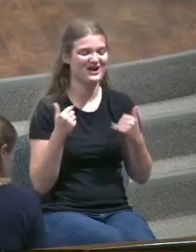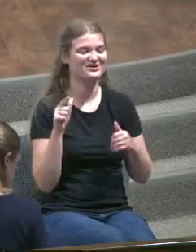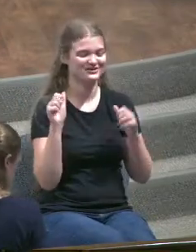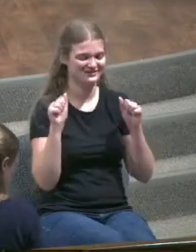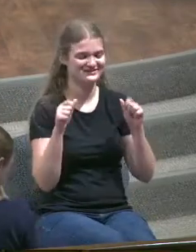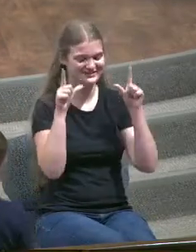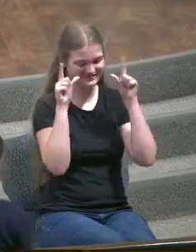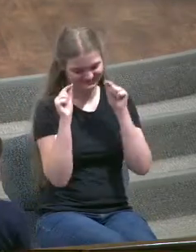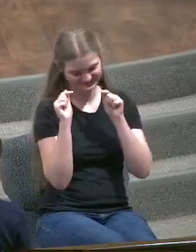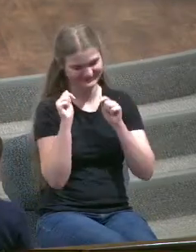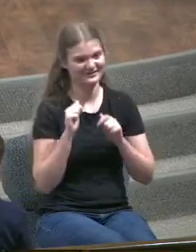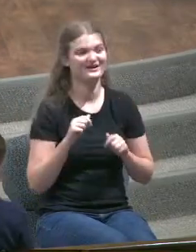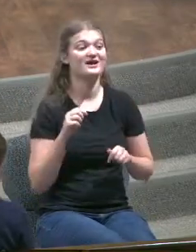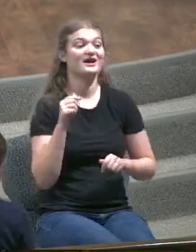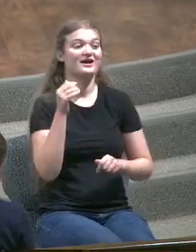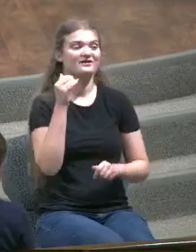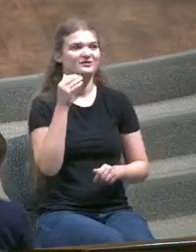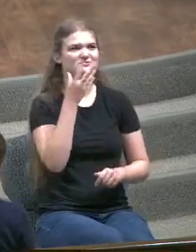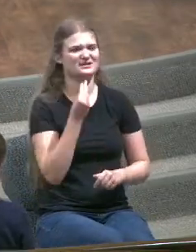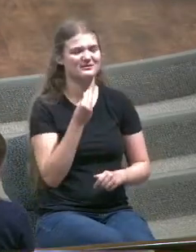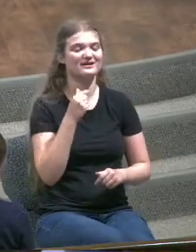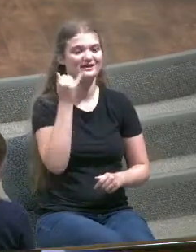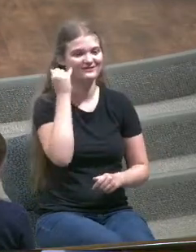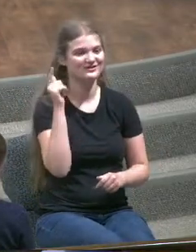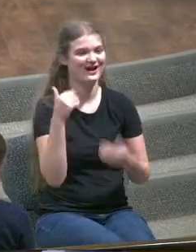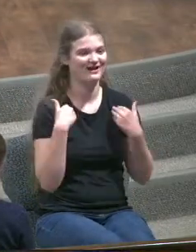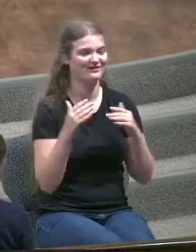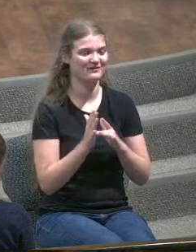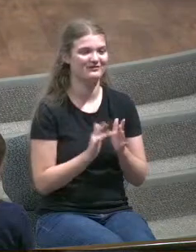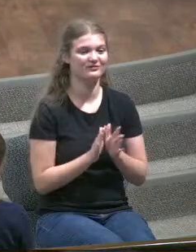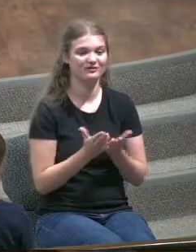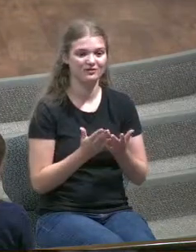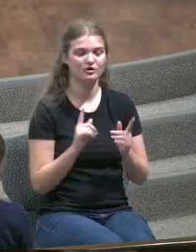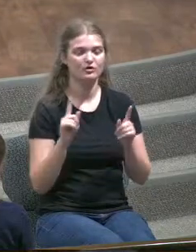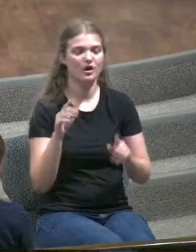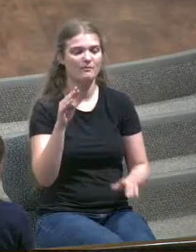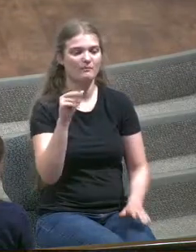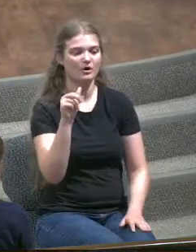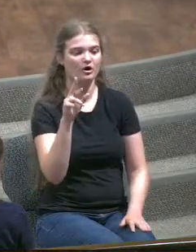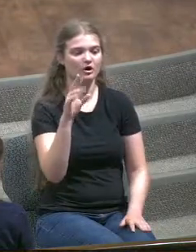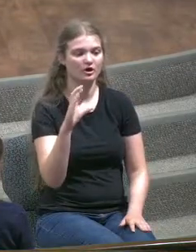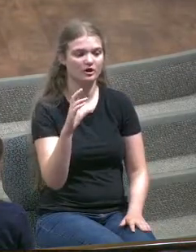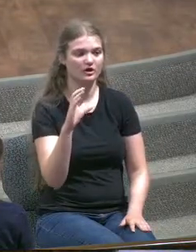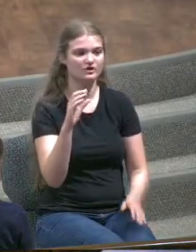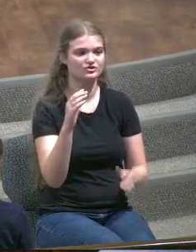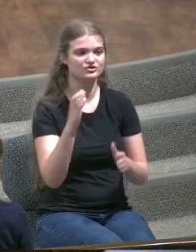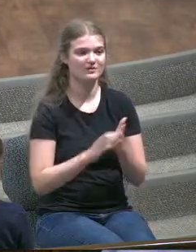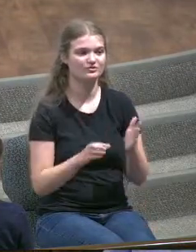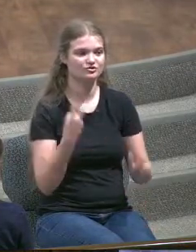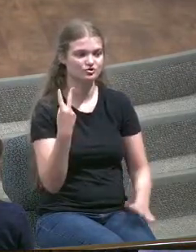now. If you have a Bible, turn to Mark chapter 2. Mark chapter 2.